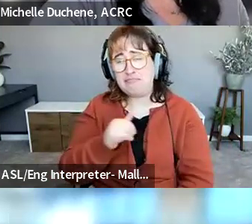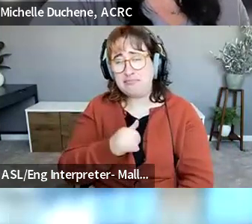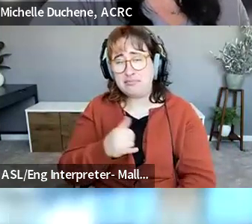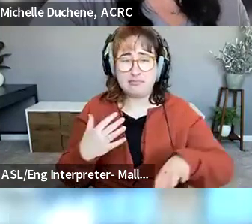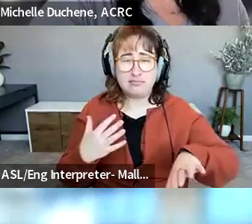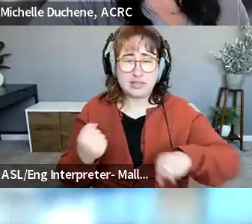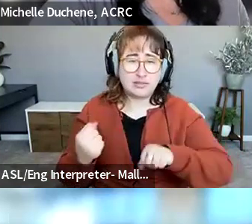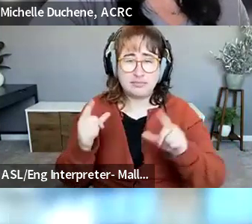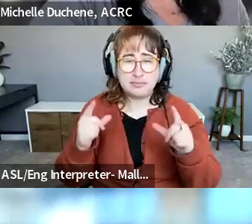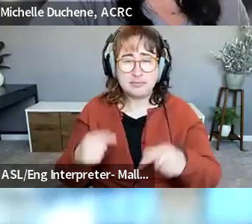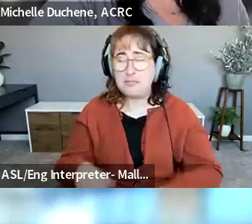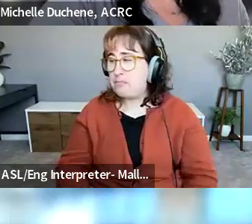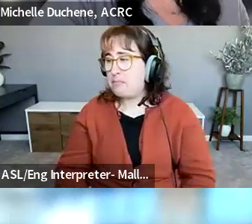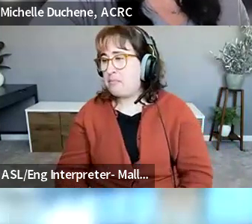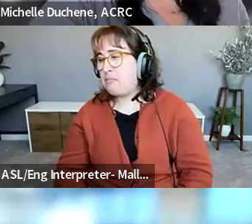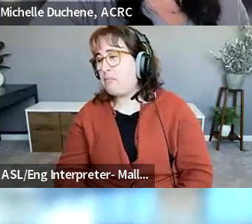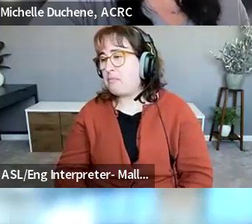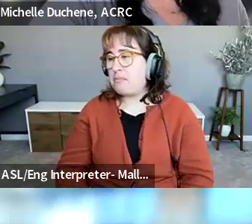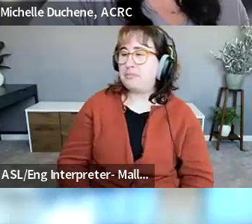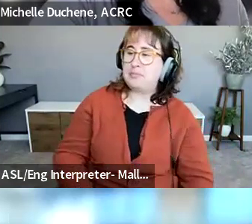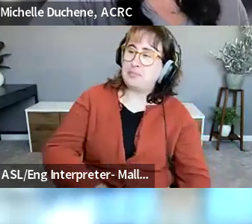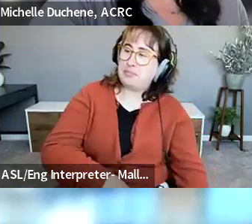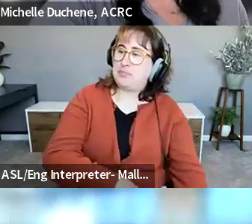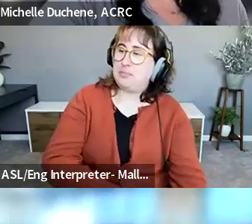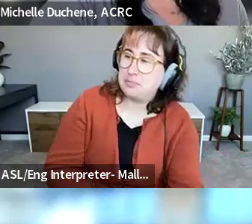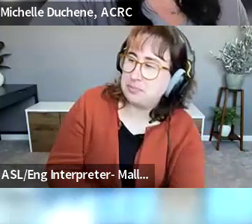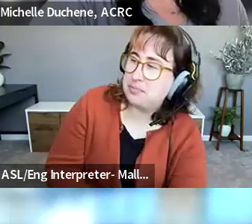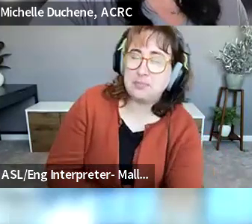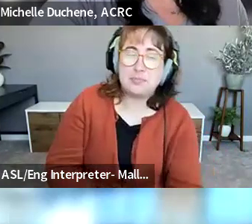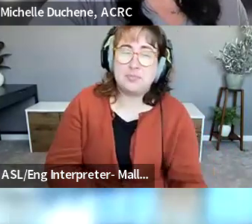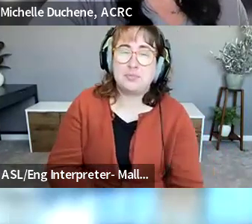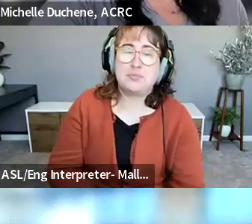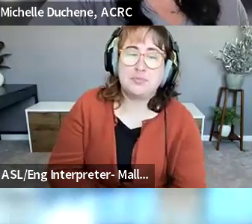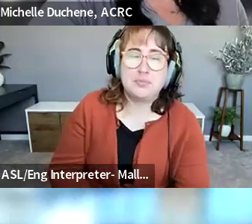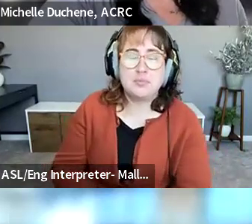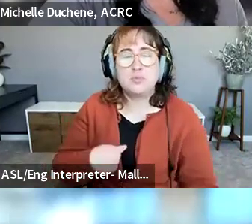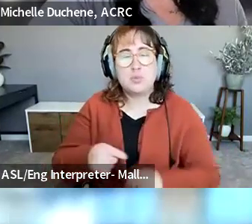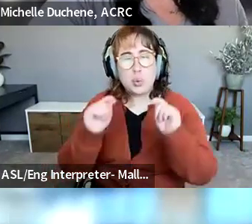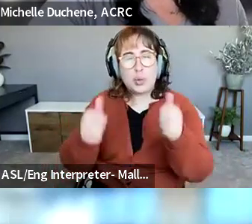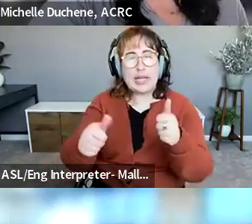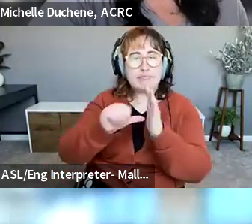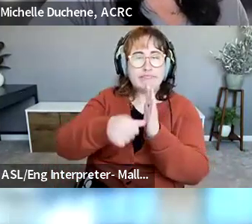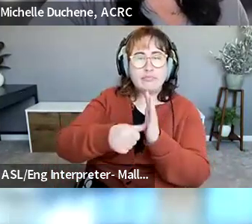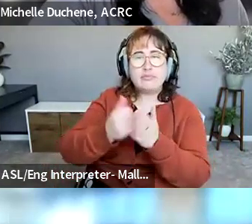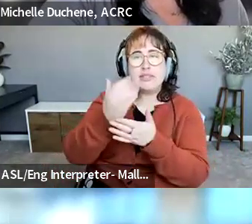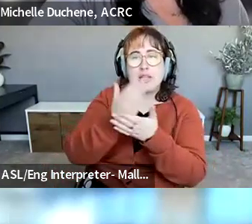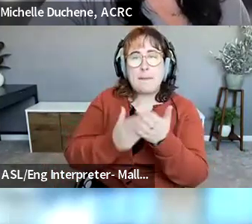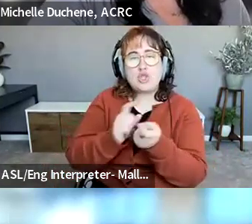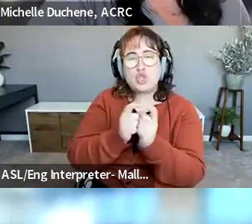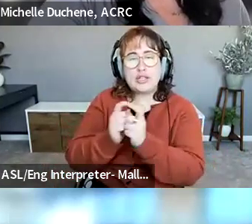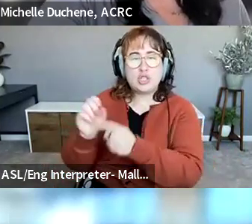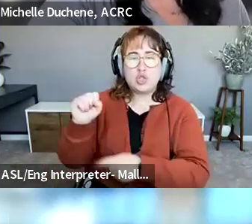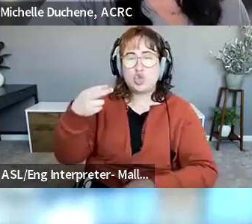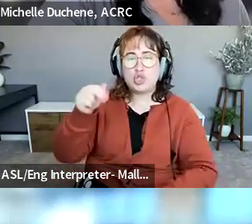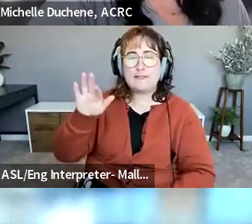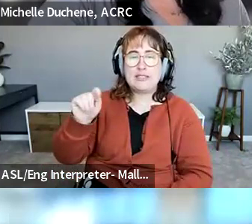which is pretty Sounds crazy. about right, yeah. That far. But yeah, we're just going to do a quick highlight on some of the changes Shift Care has been making.